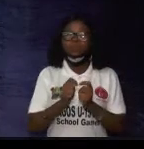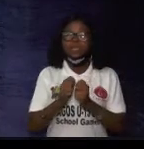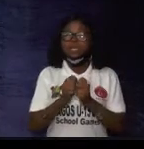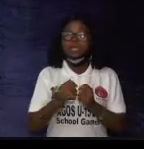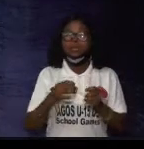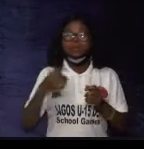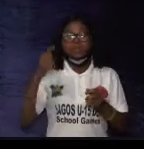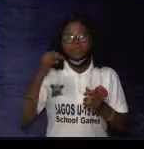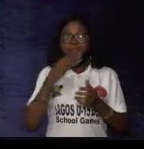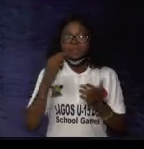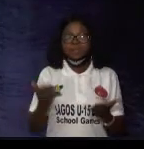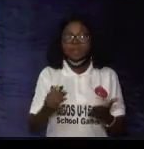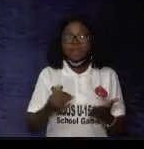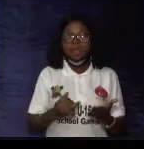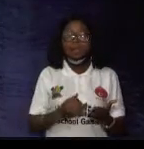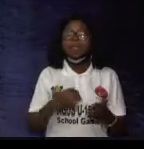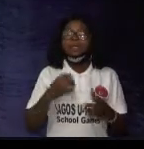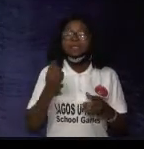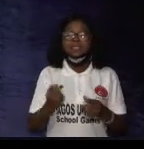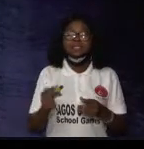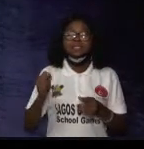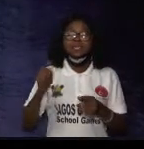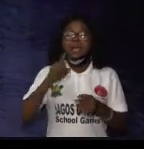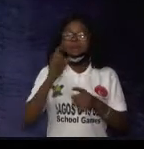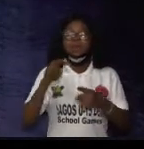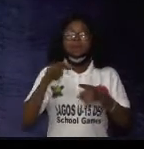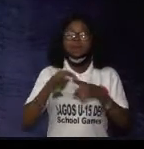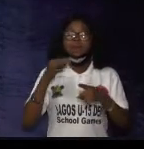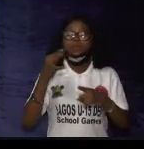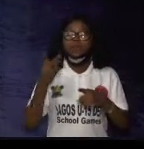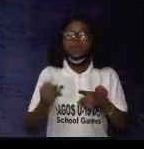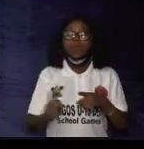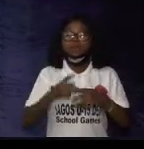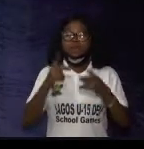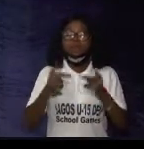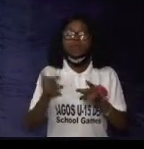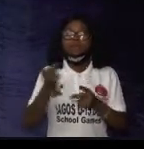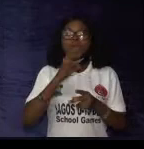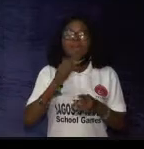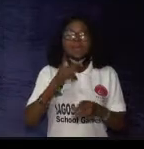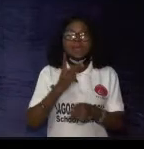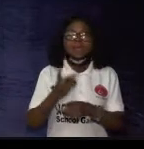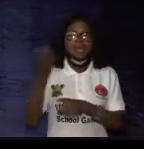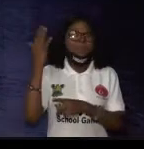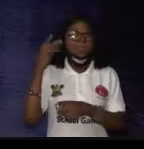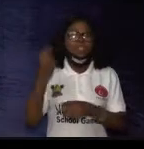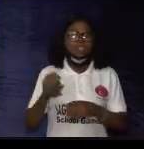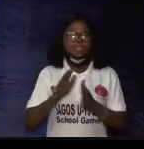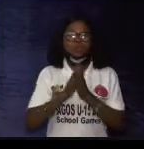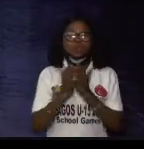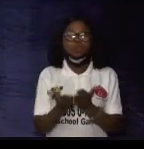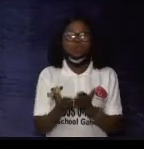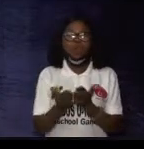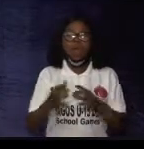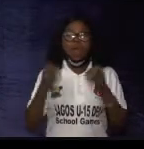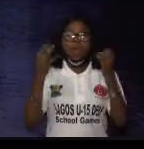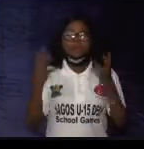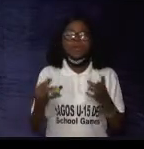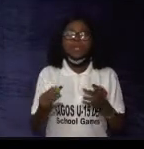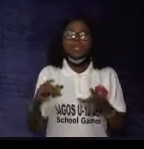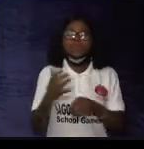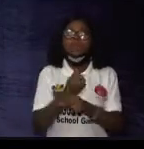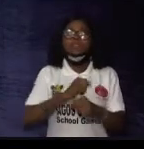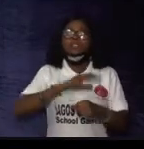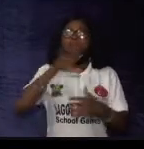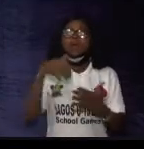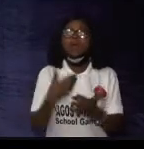answer together. Of course, it's here. Adverbial clause of place, where he kept the book. How